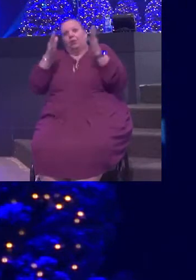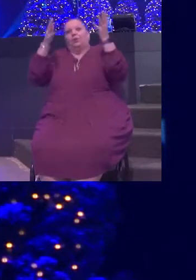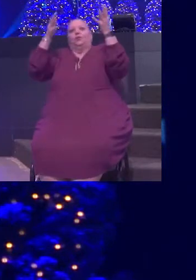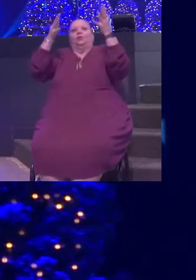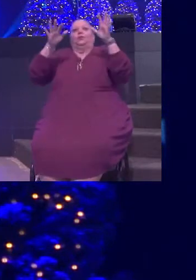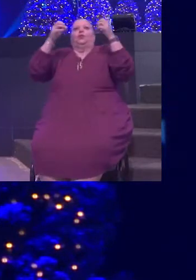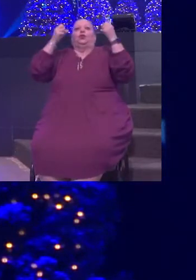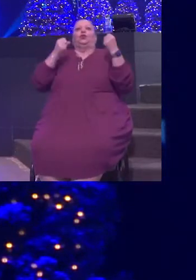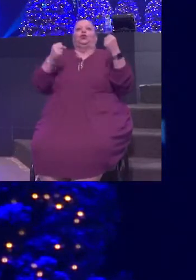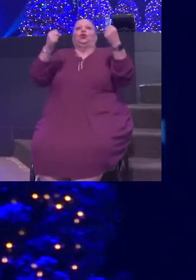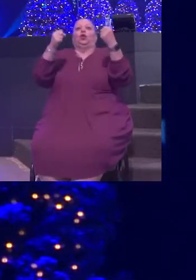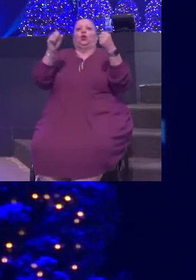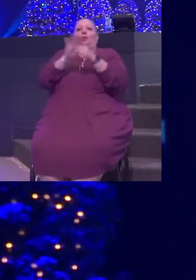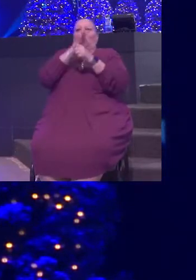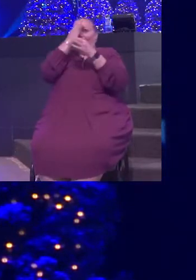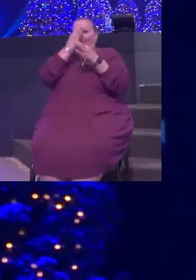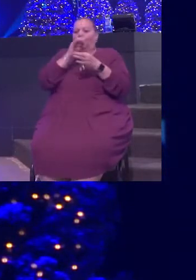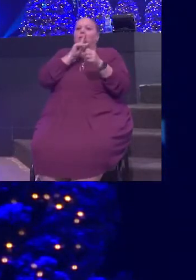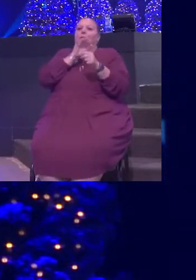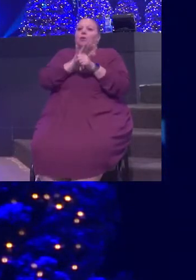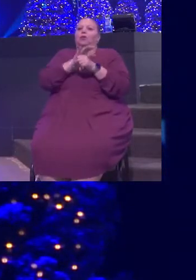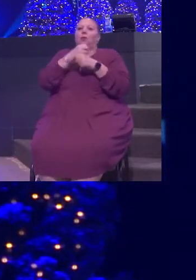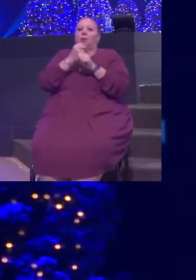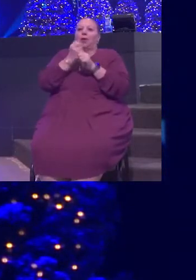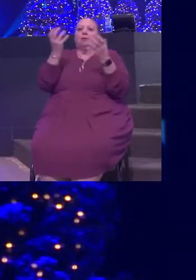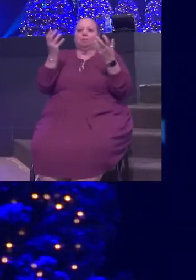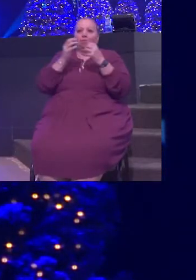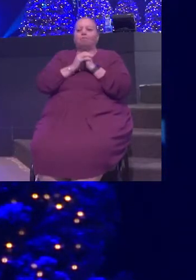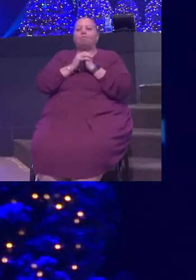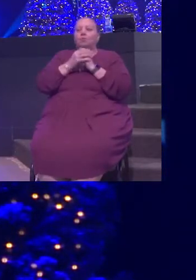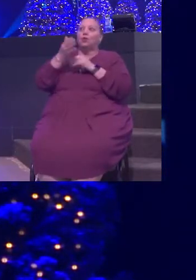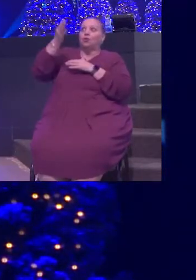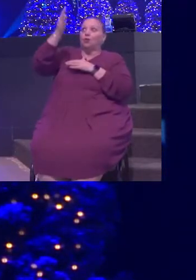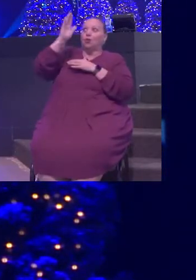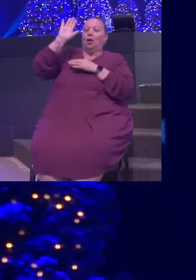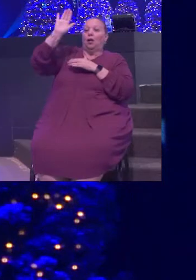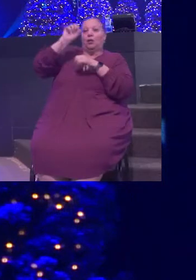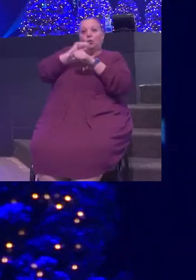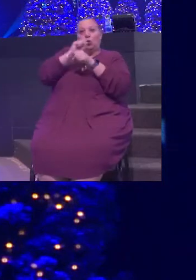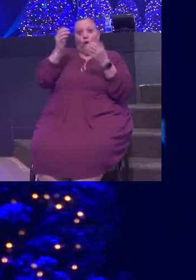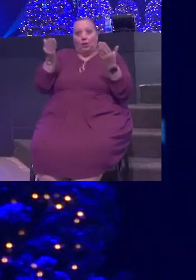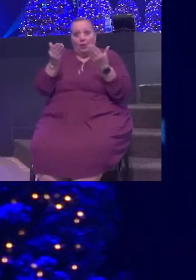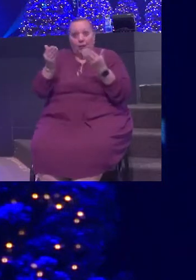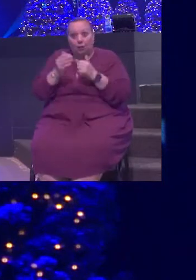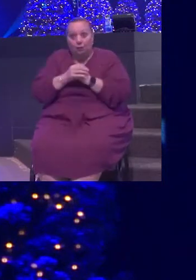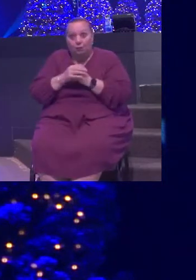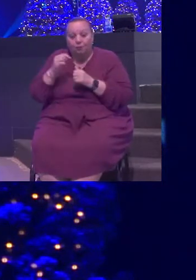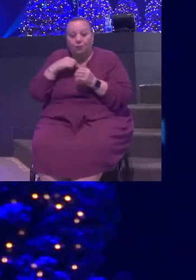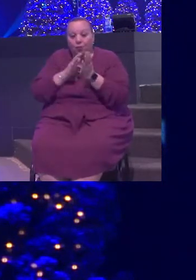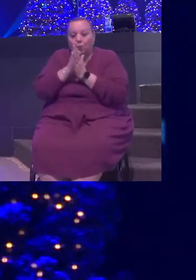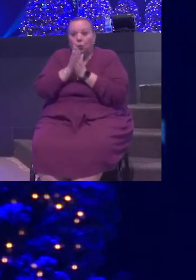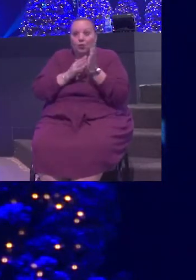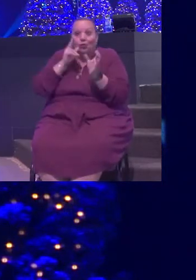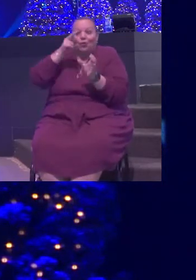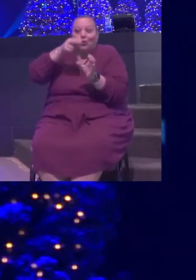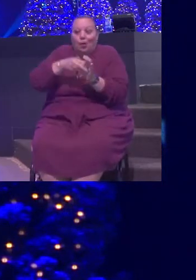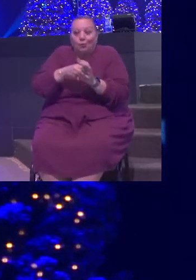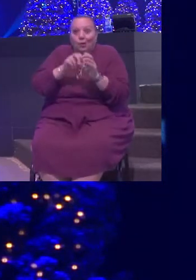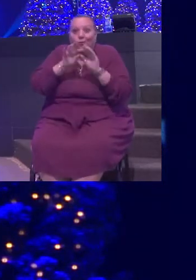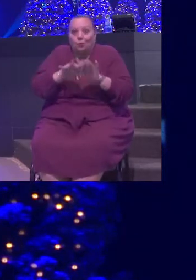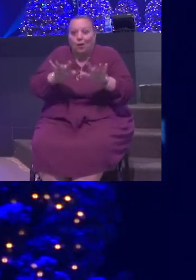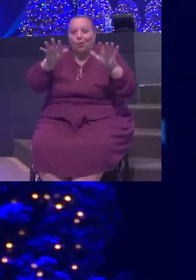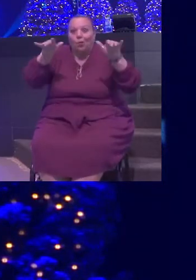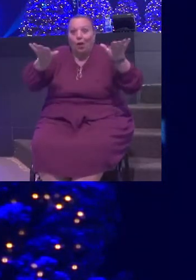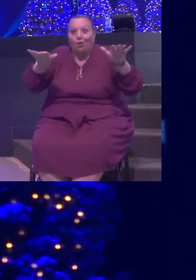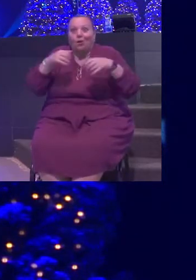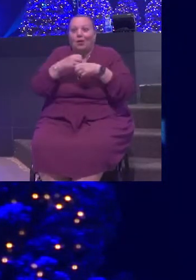finish strong and be faithful to the commitments that we made to God and His work here. And as we've jumped in, as we've made waves,